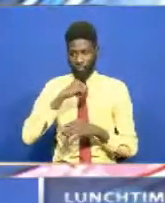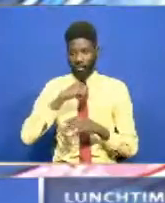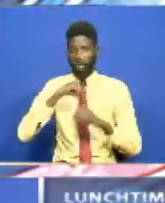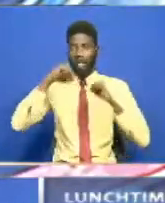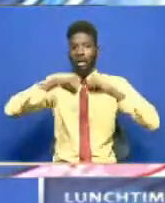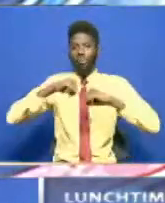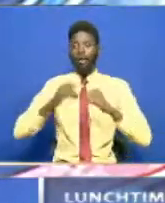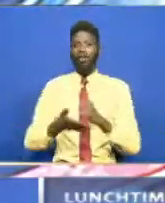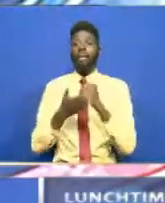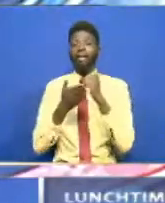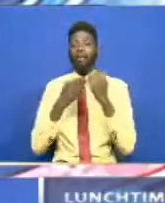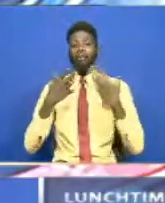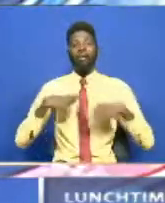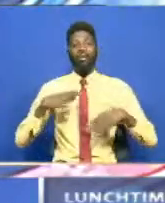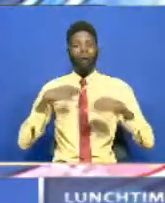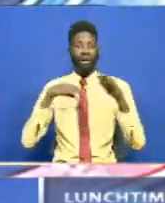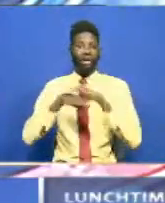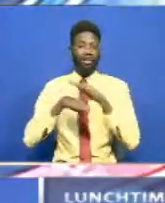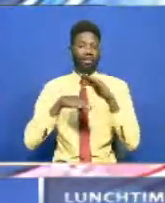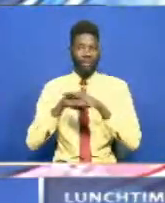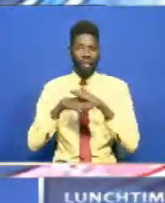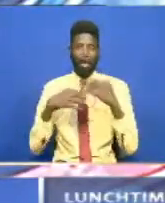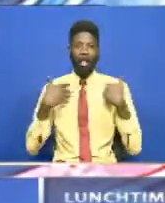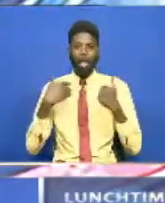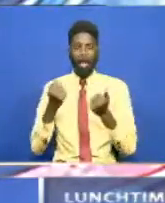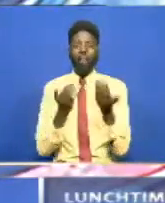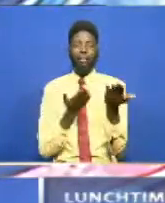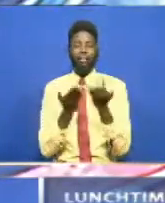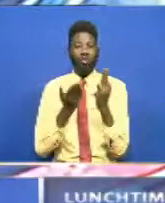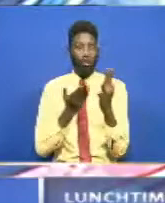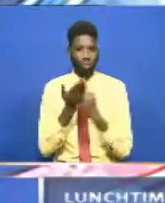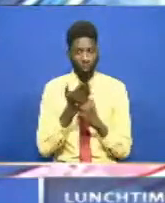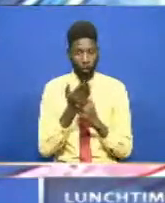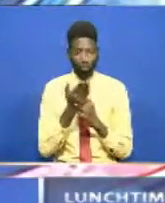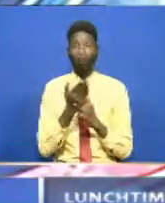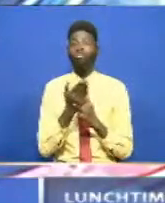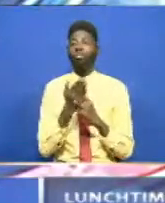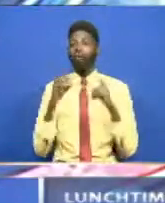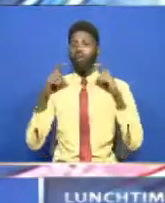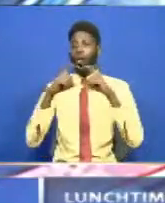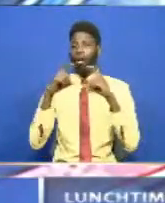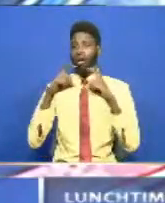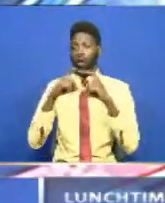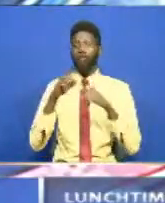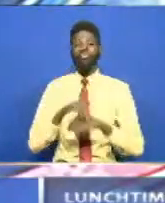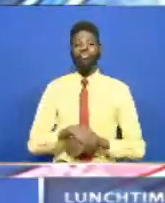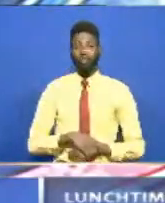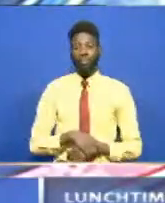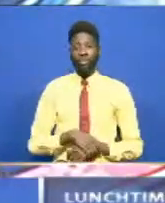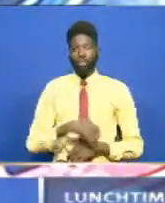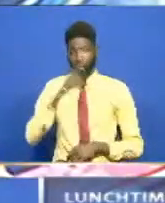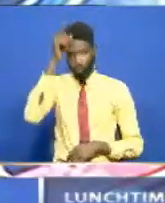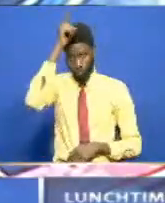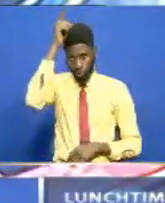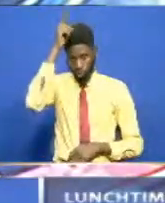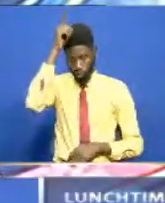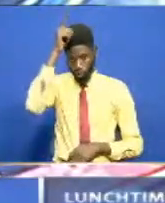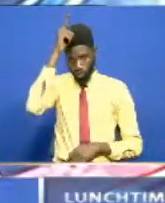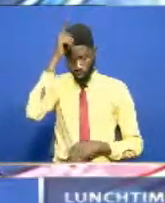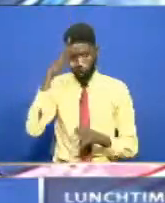access health services through smart card solutions. The Rural Private Hospitals Association and Smart